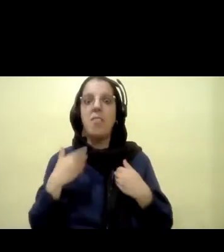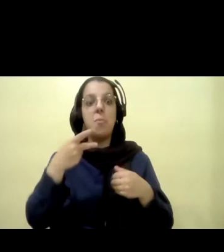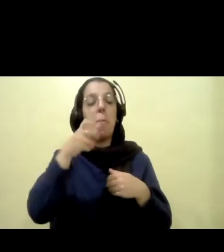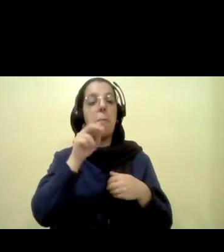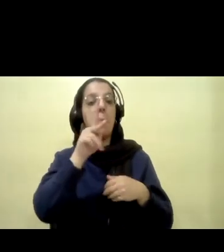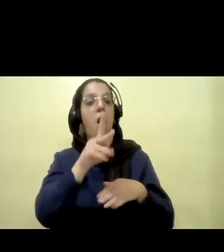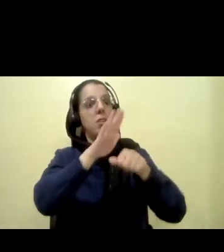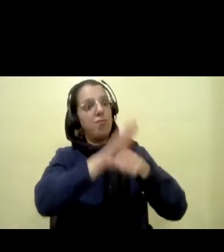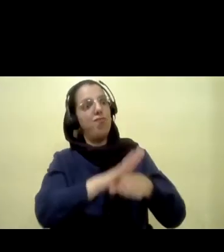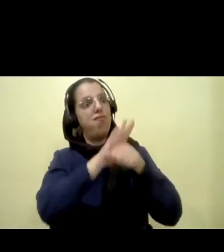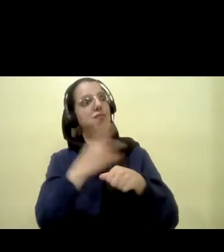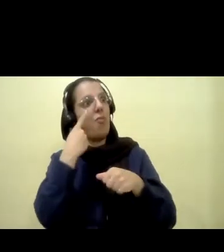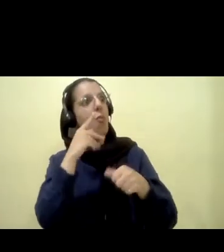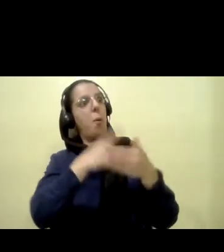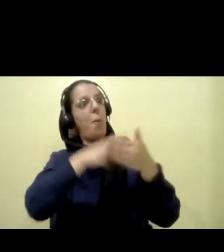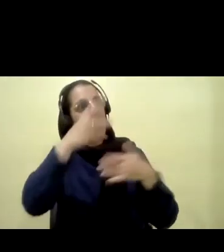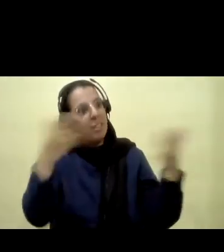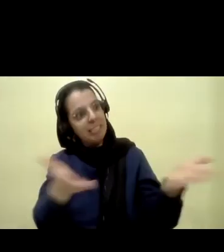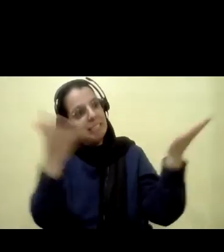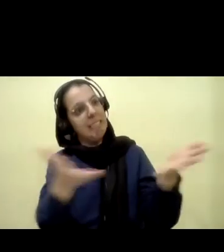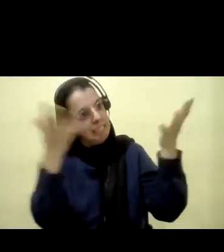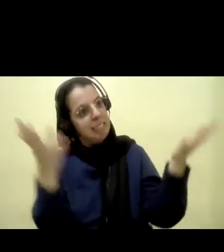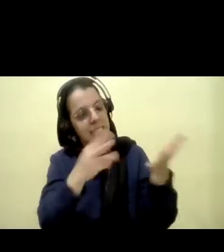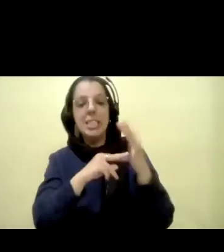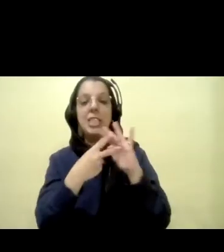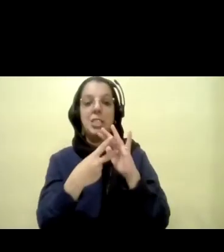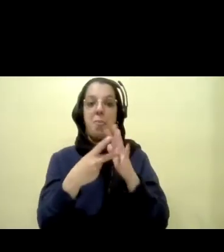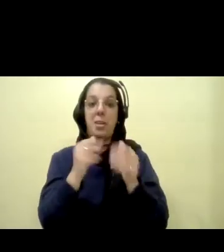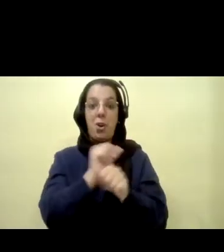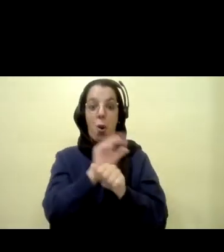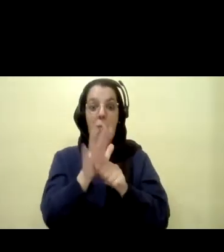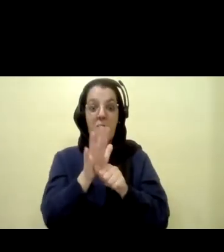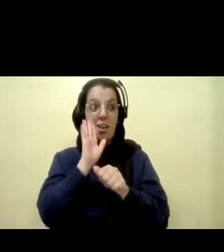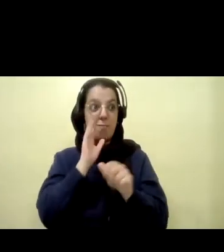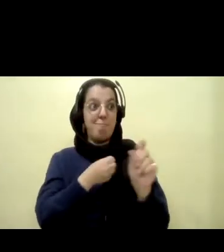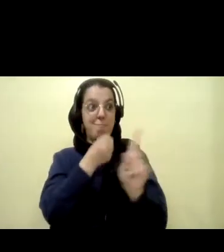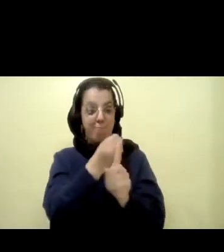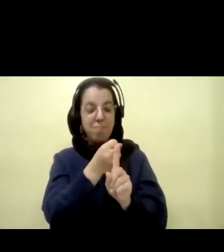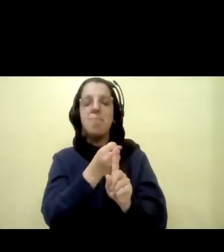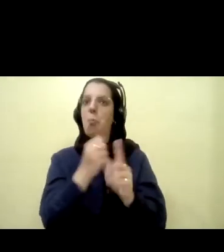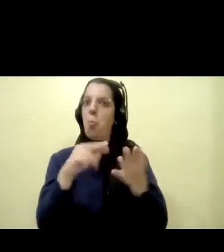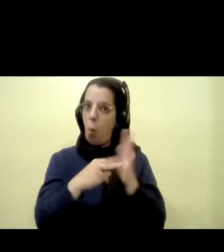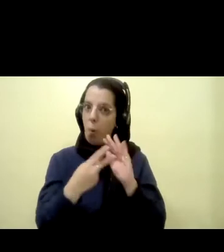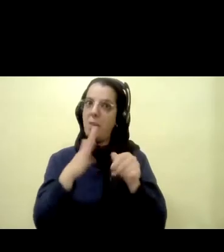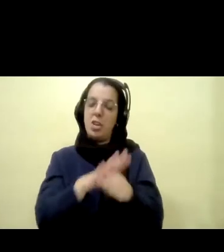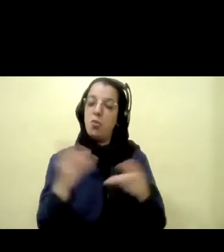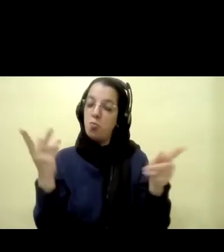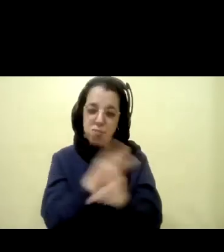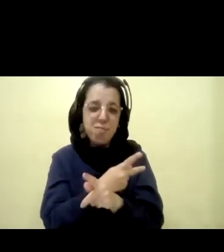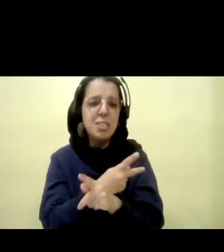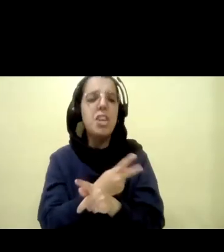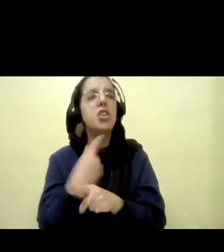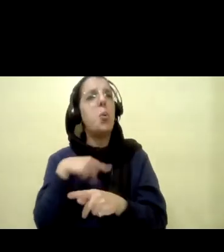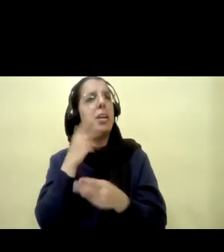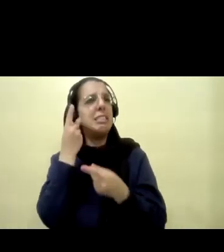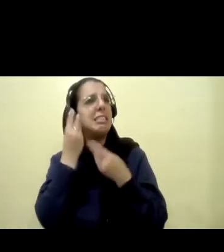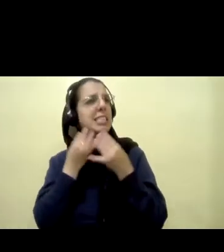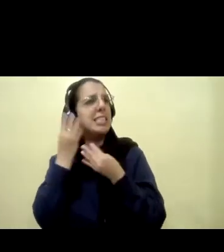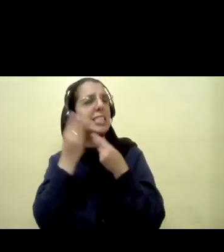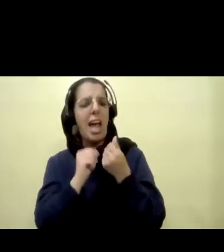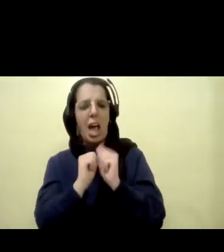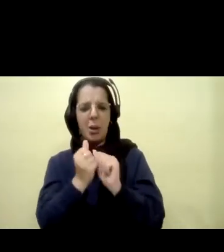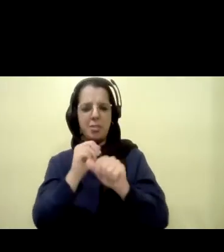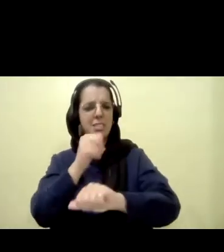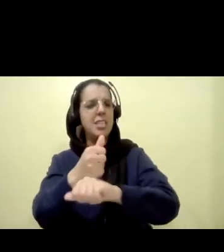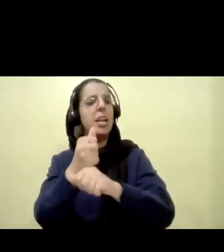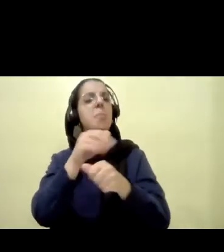for programming, and it'll be only ever more so with COVID. So how can we sort of create space? How can we create